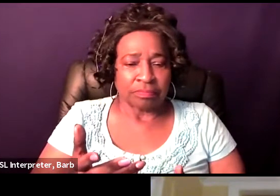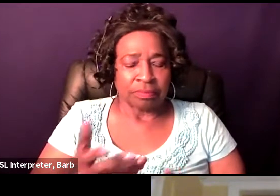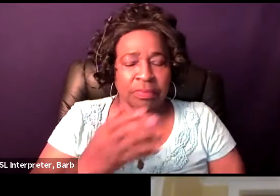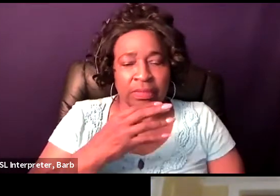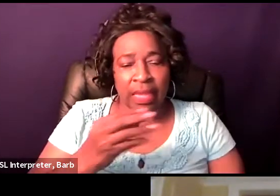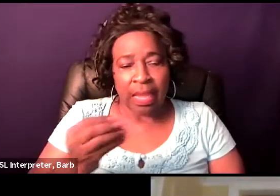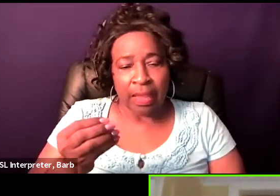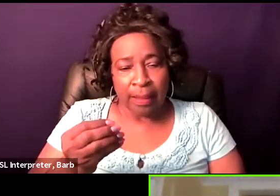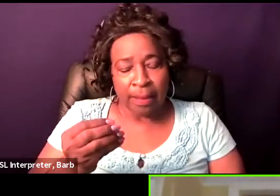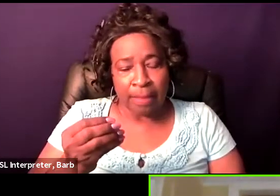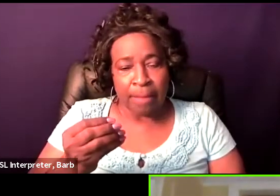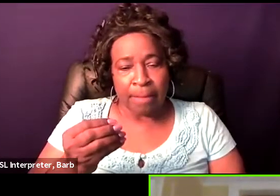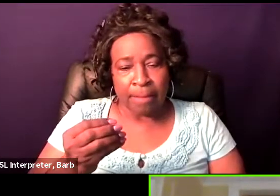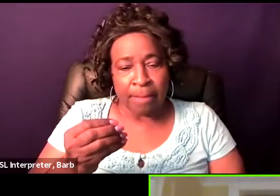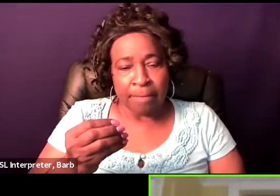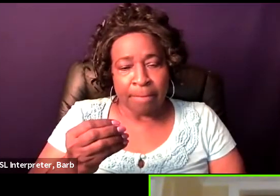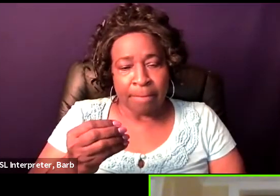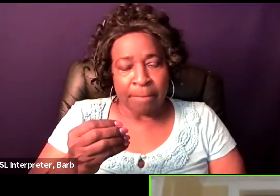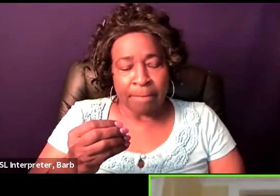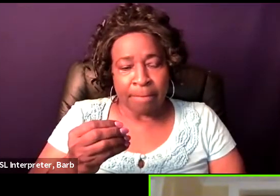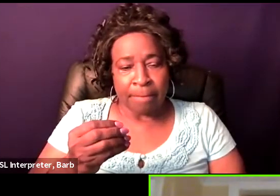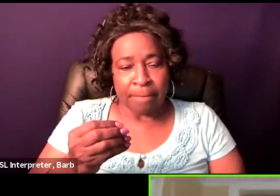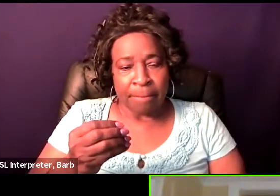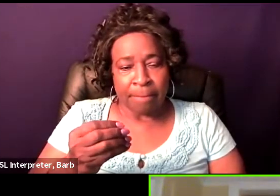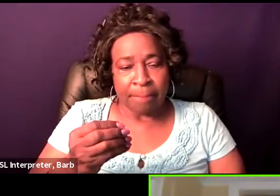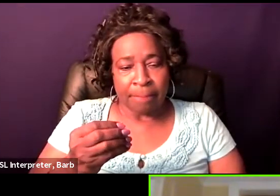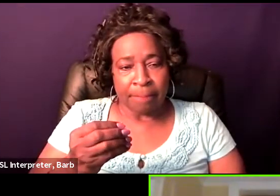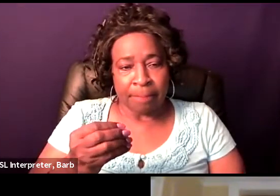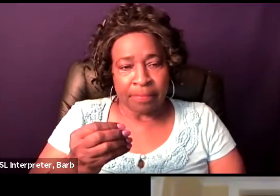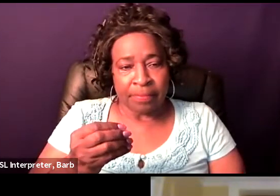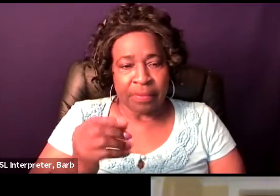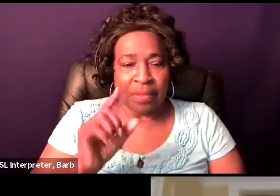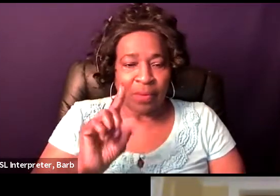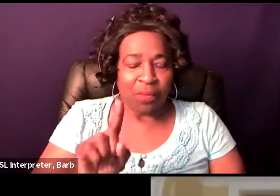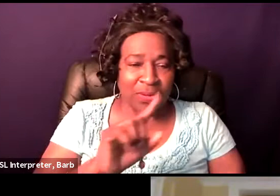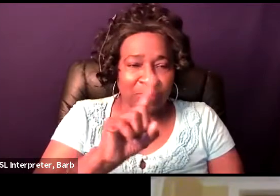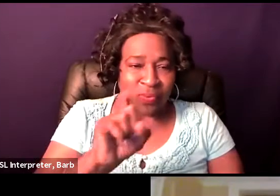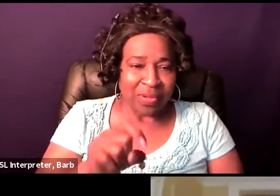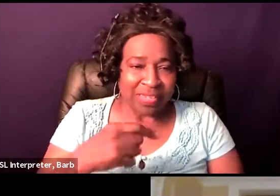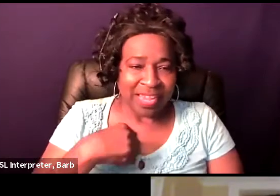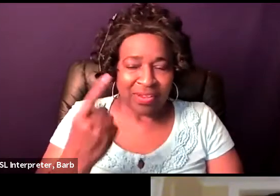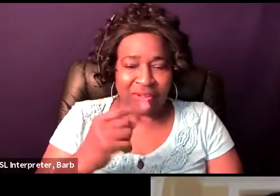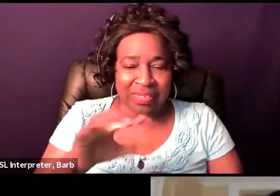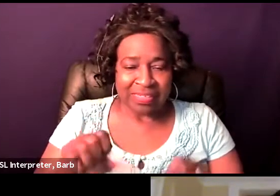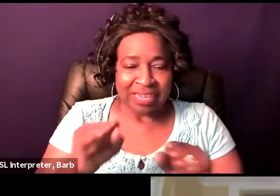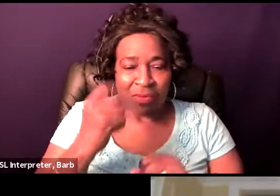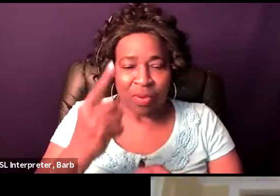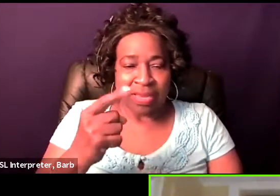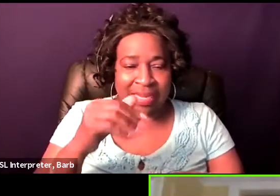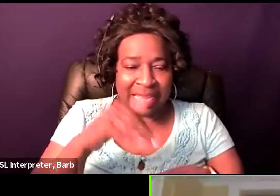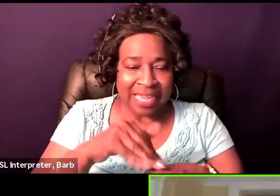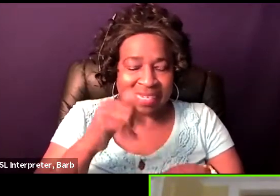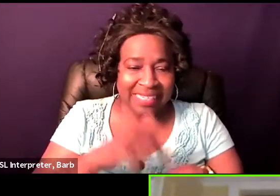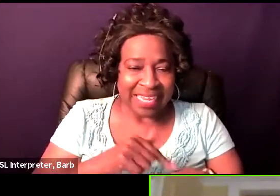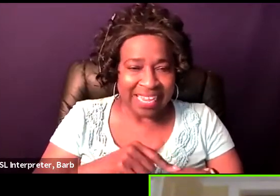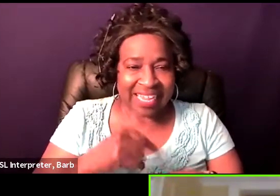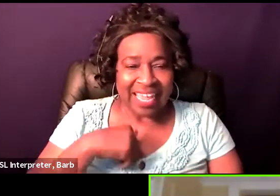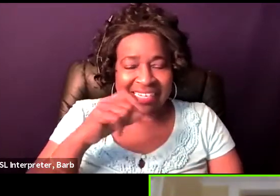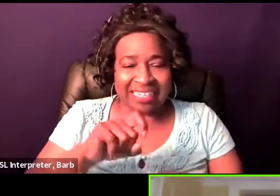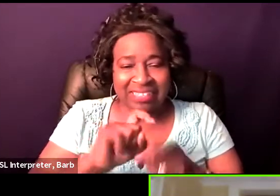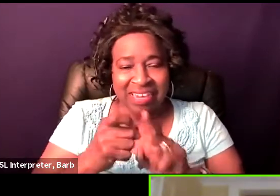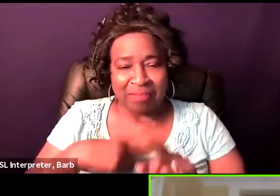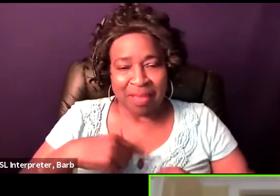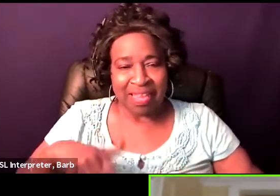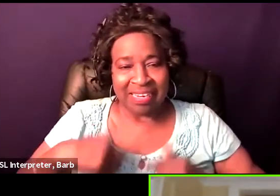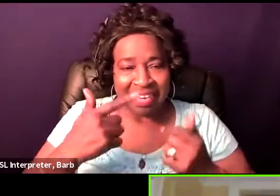And a second question. No, I can only take one at a time. I need to change my life. I can already